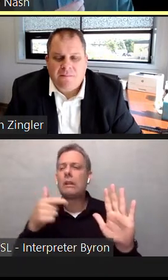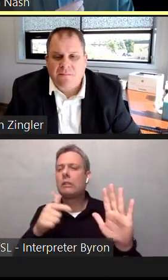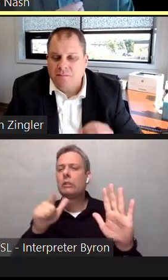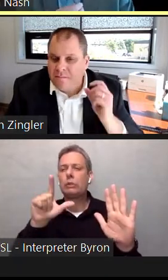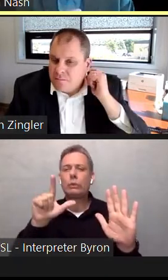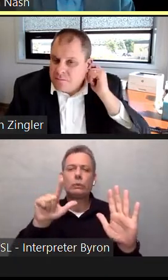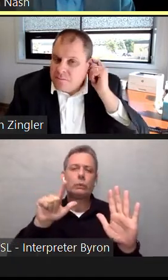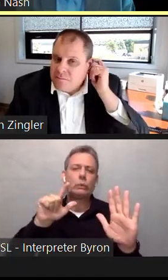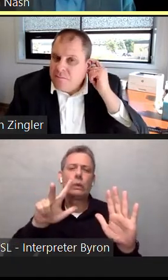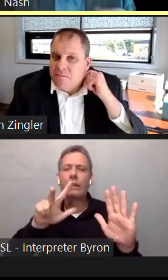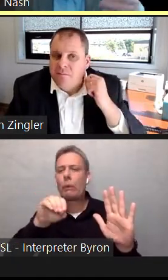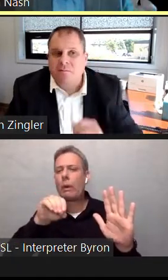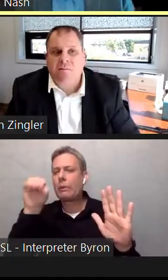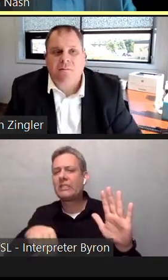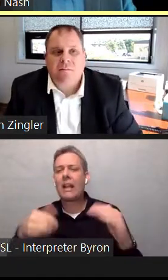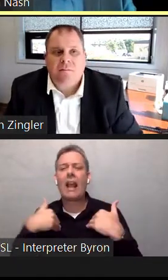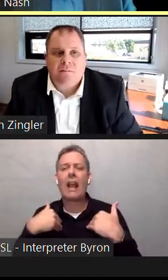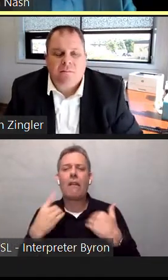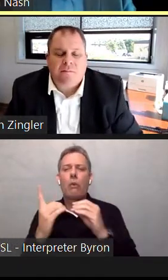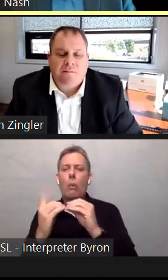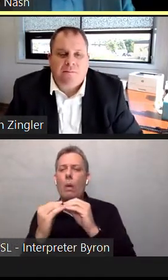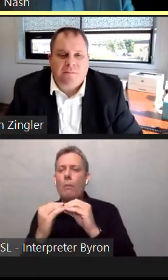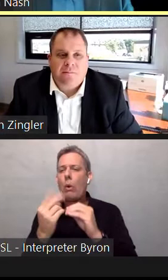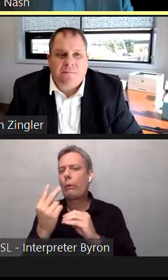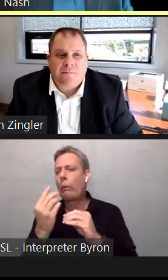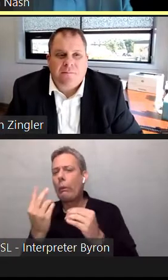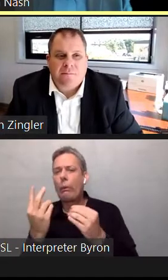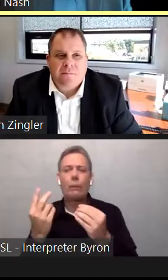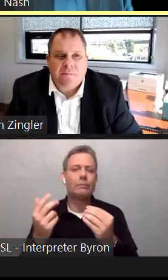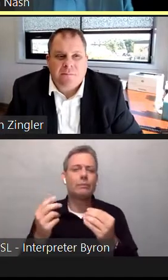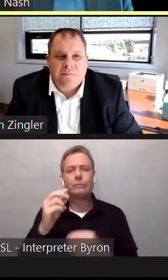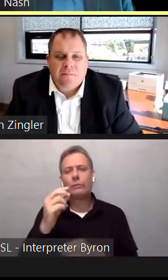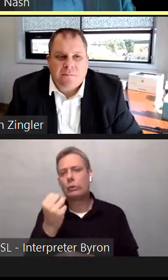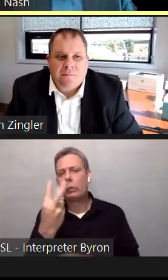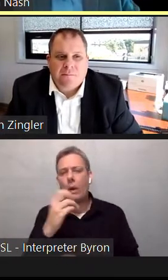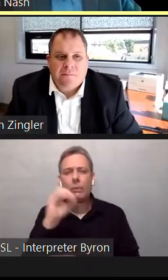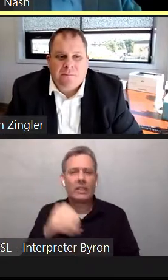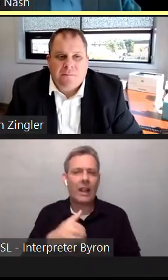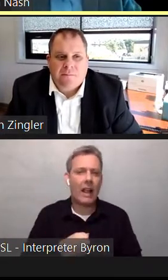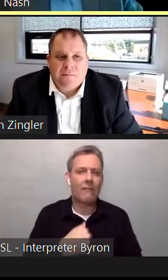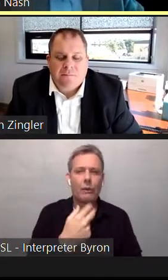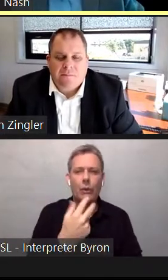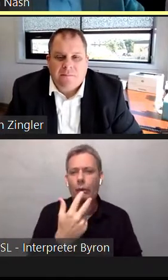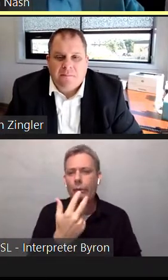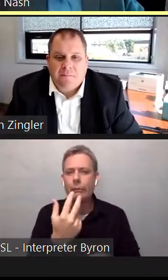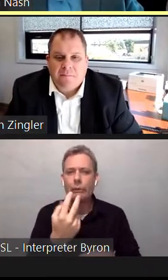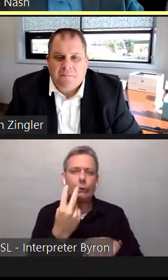one additional comorbidity, 12% have two, 3% or three,